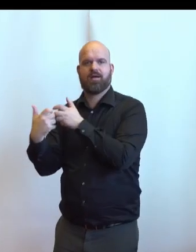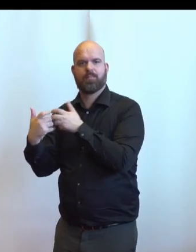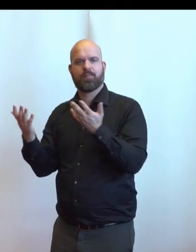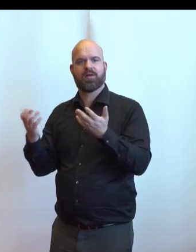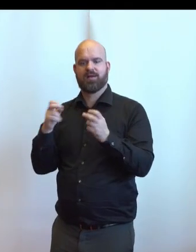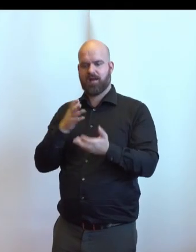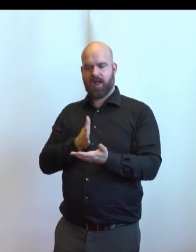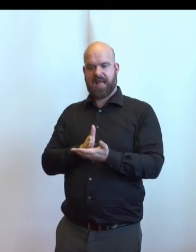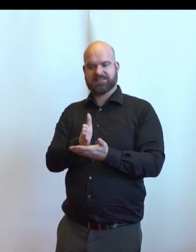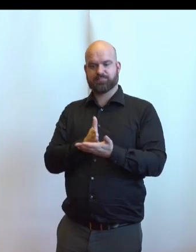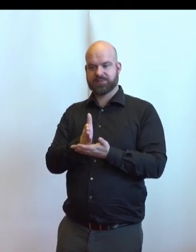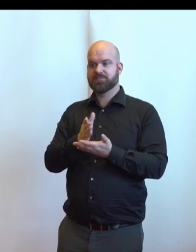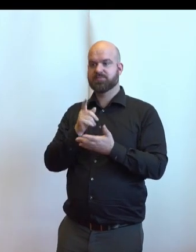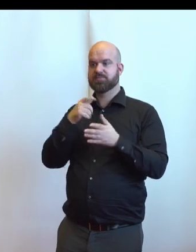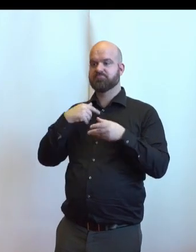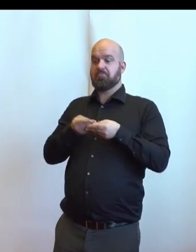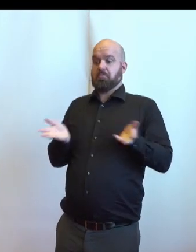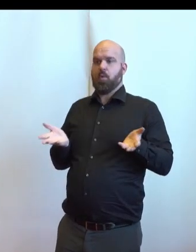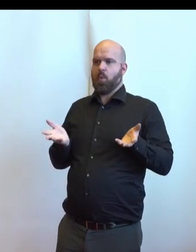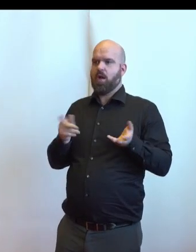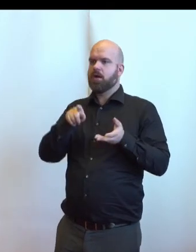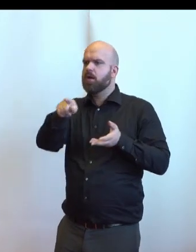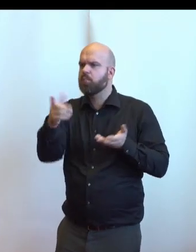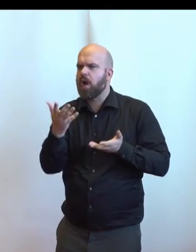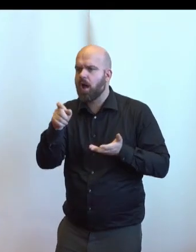So it's another way to look at disability.